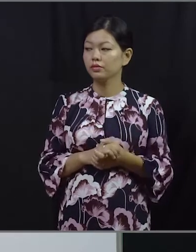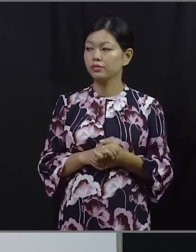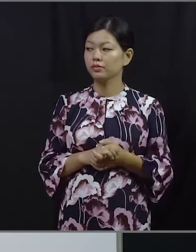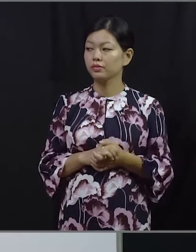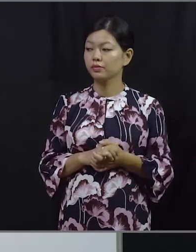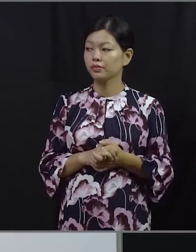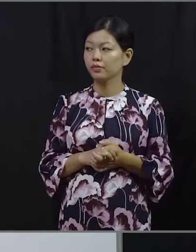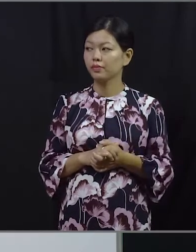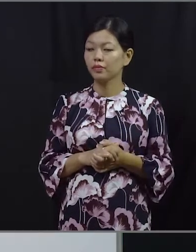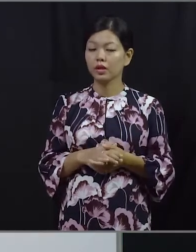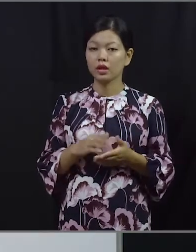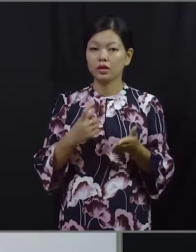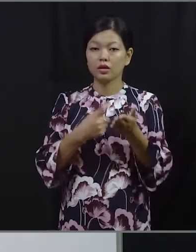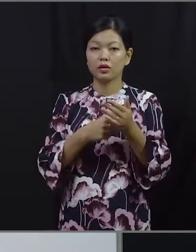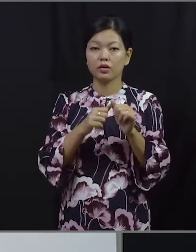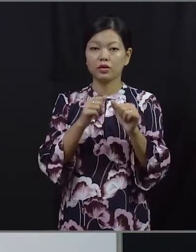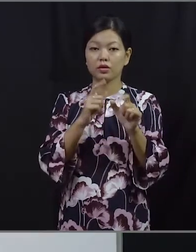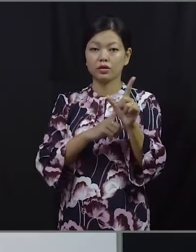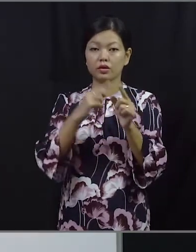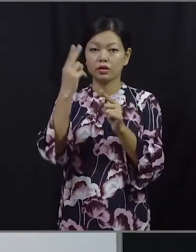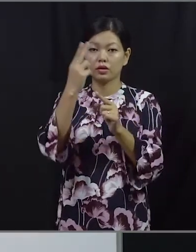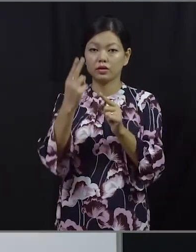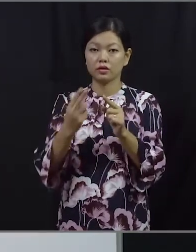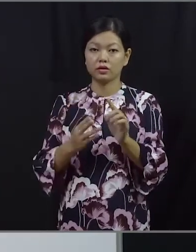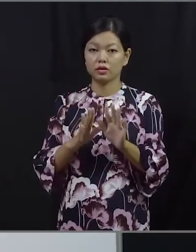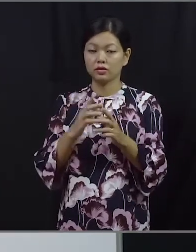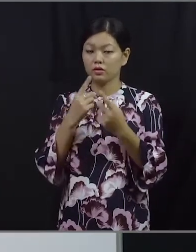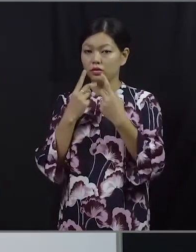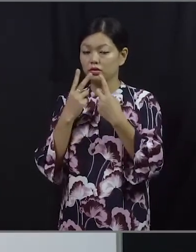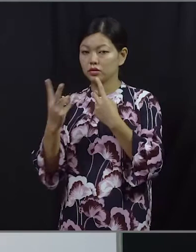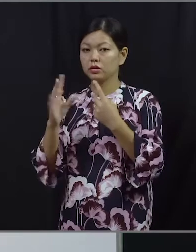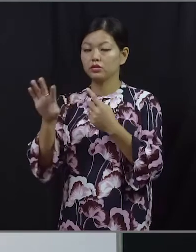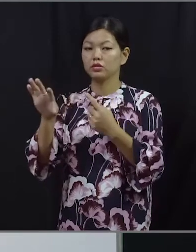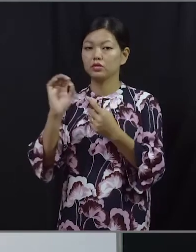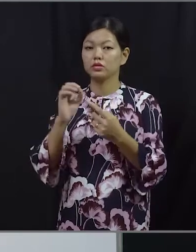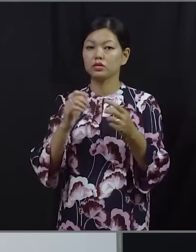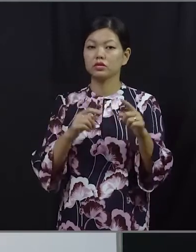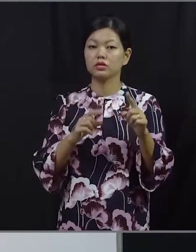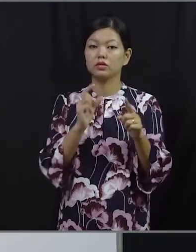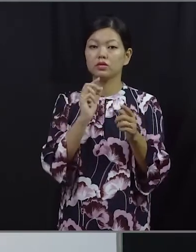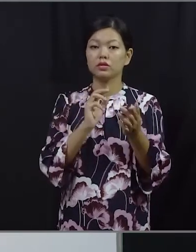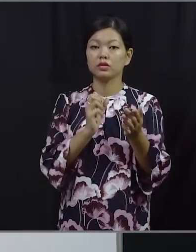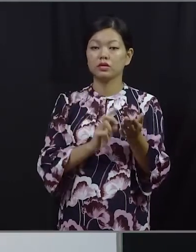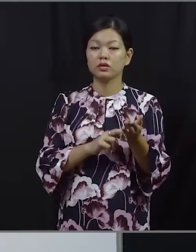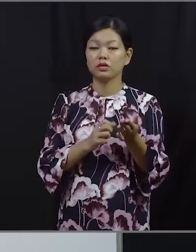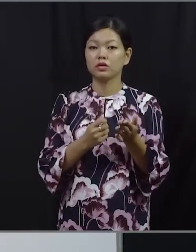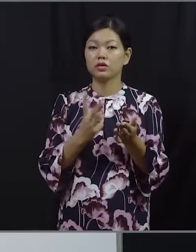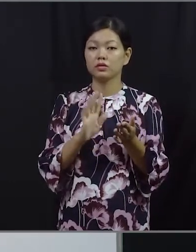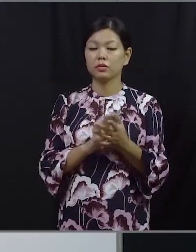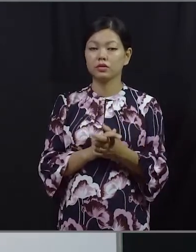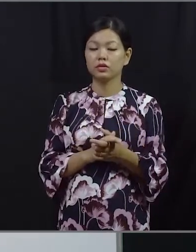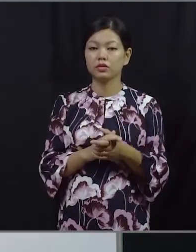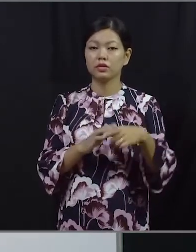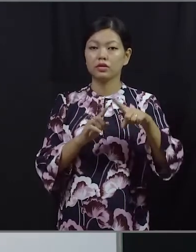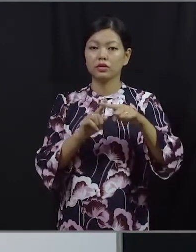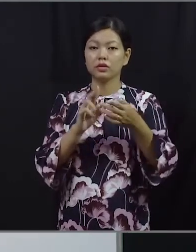from the ray diagram we have to put the value of 10 alpha as well as 10 beta. Okay, now so for 10